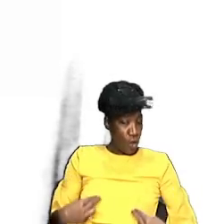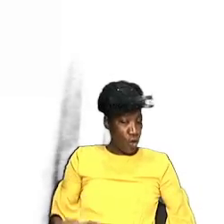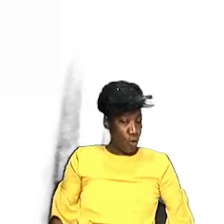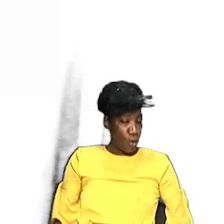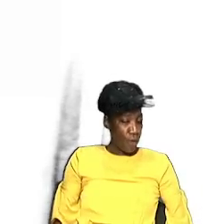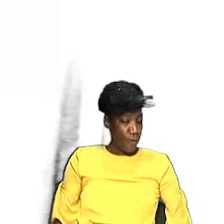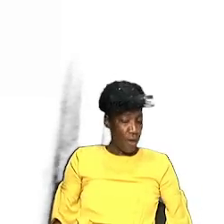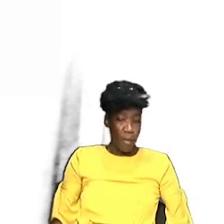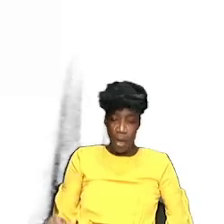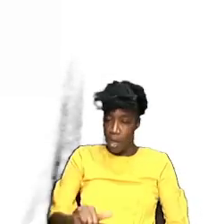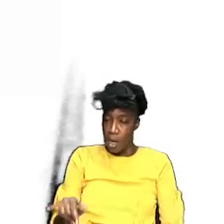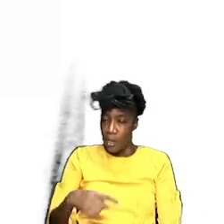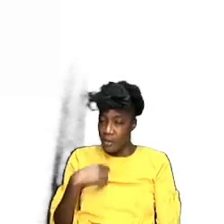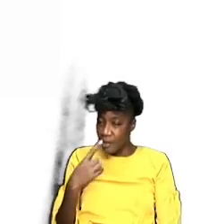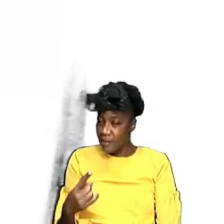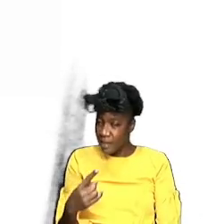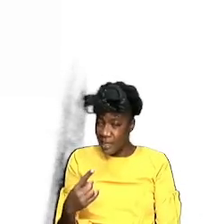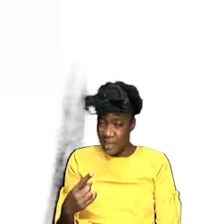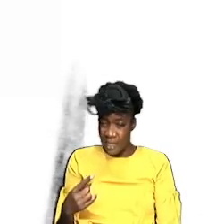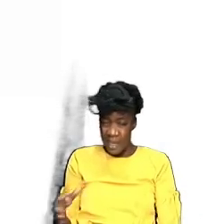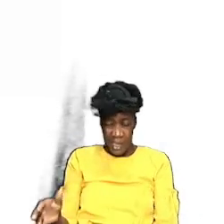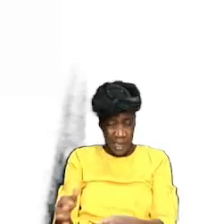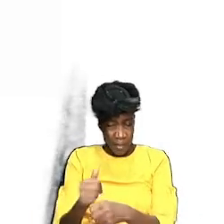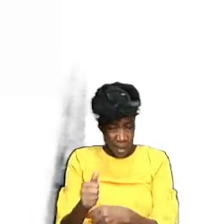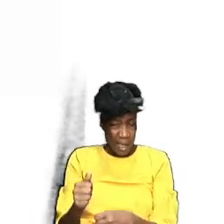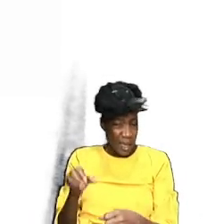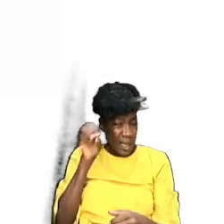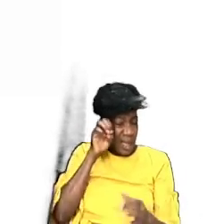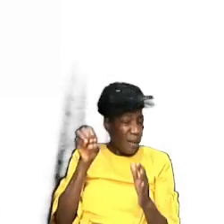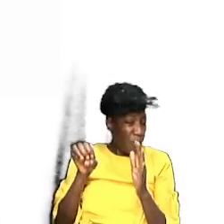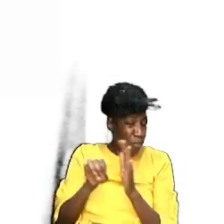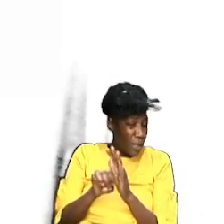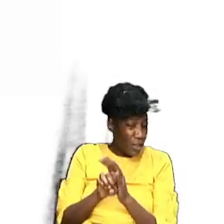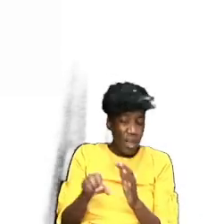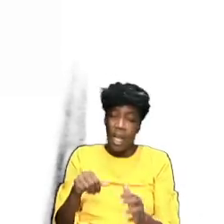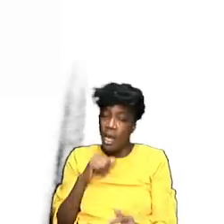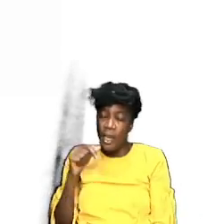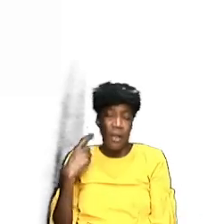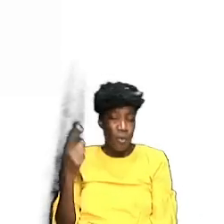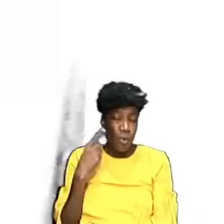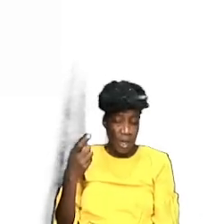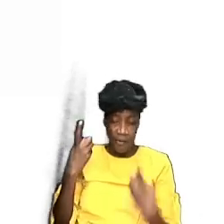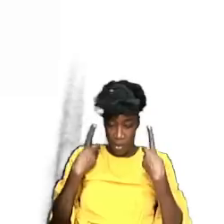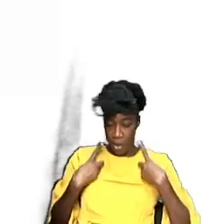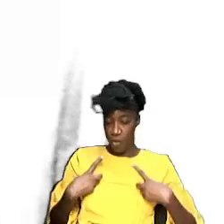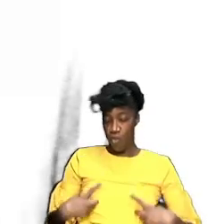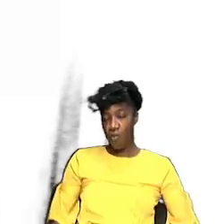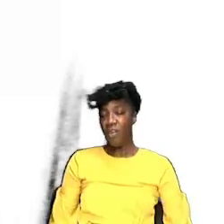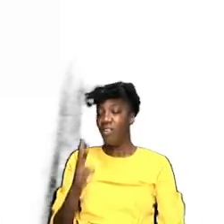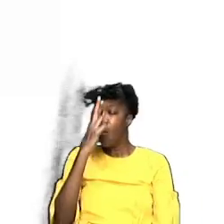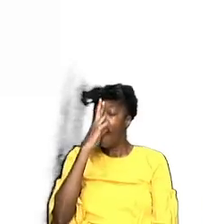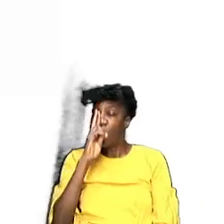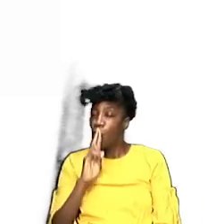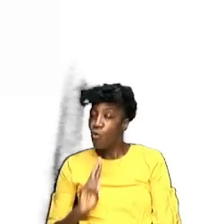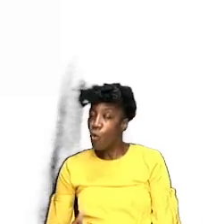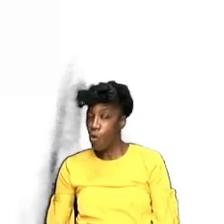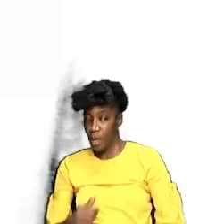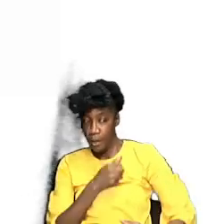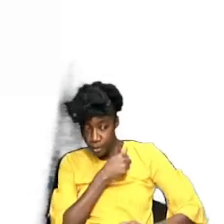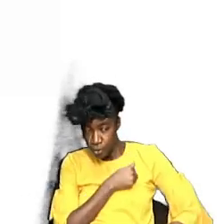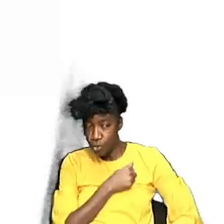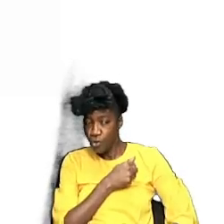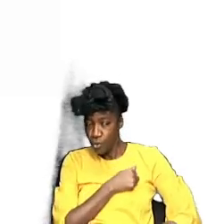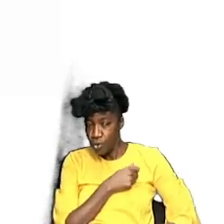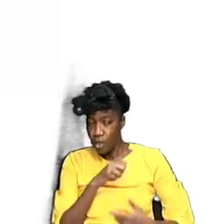he took the whole picture, not only from the dressing of the Roman guards, but he looked at